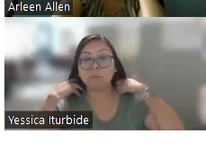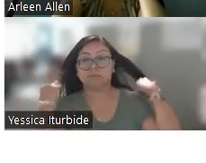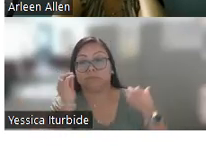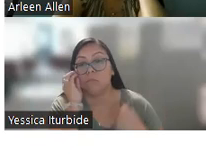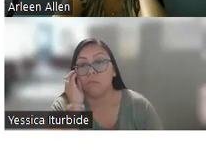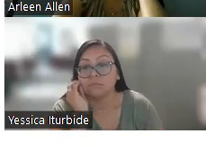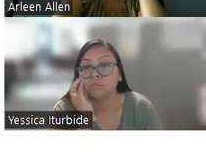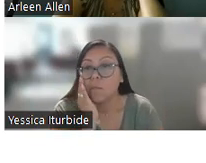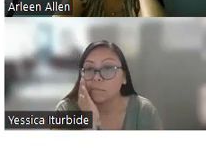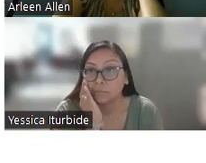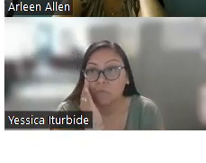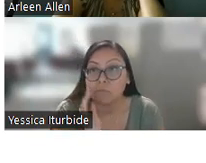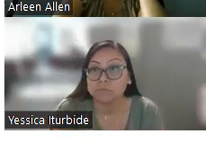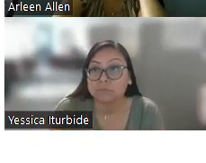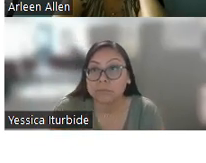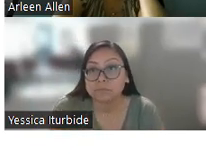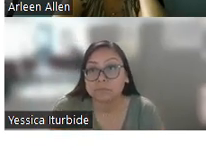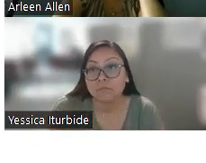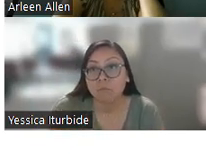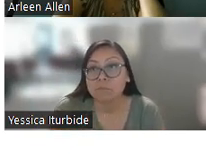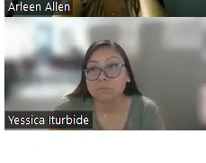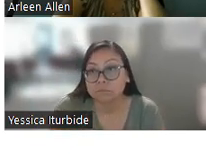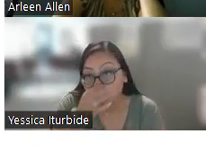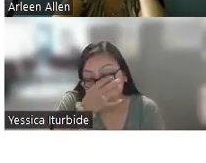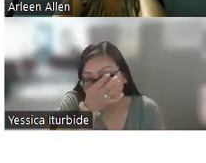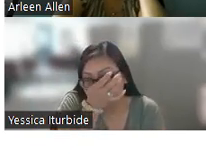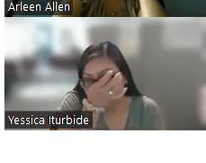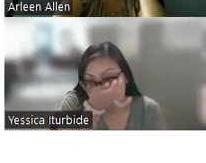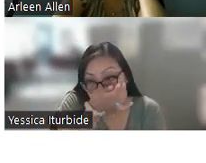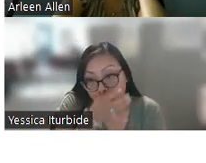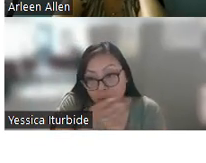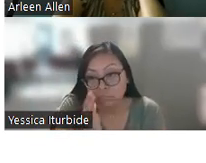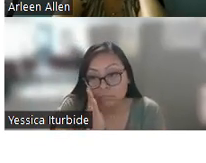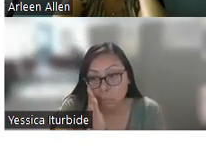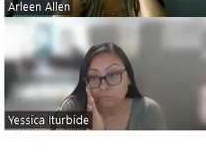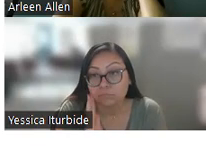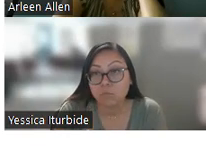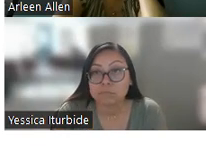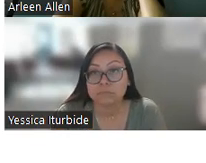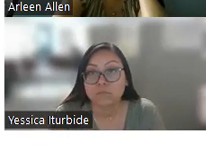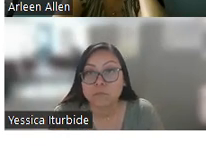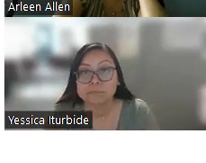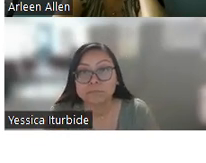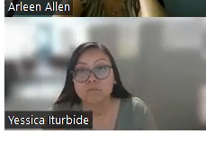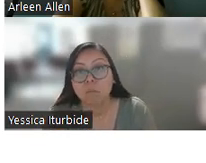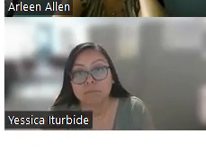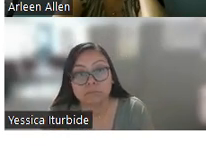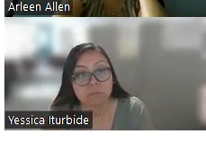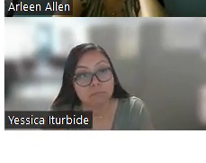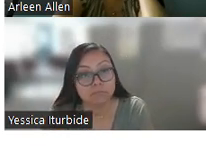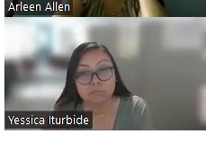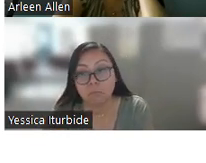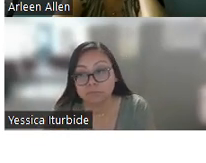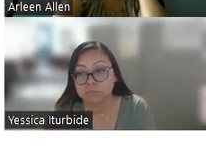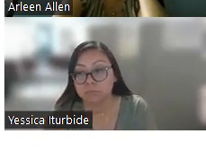we demonstrate respect, and that you share what you've learned. We want you to take the knowledge from this information, apply it to your